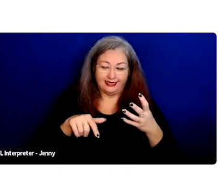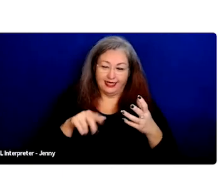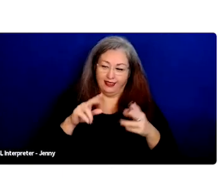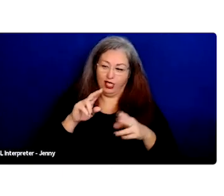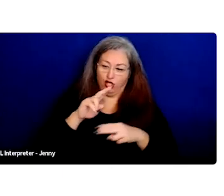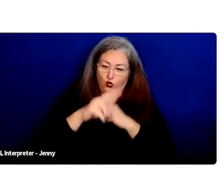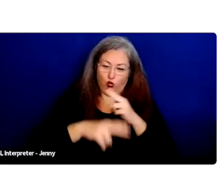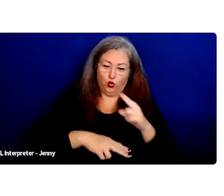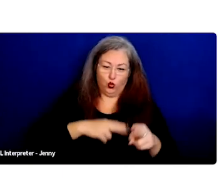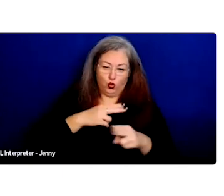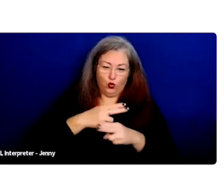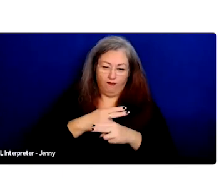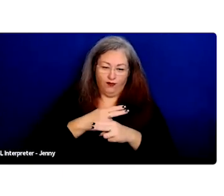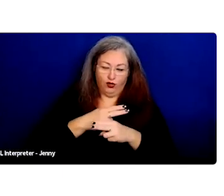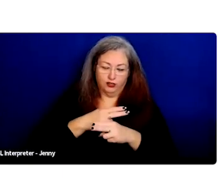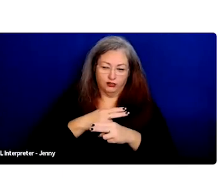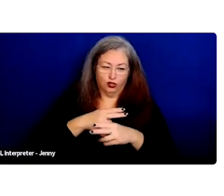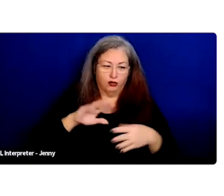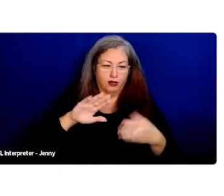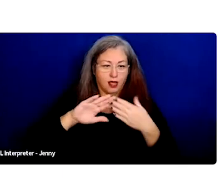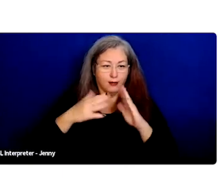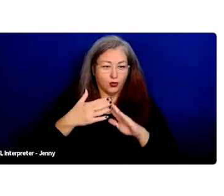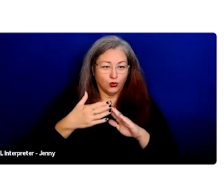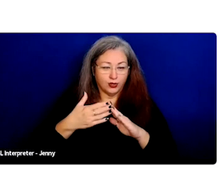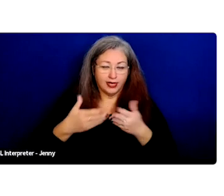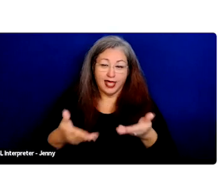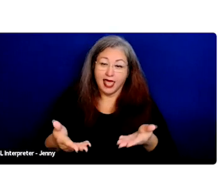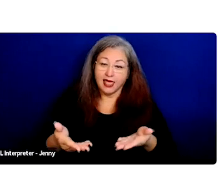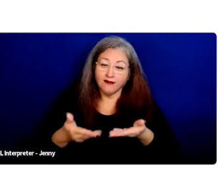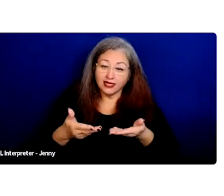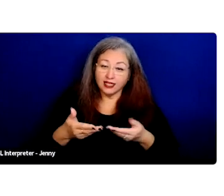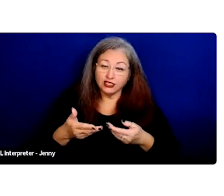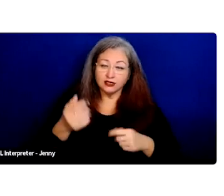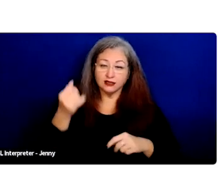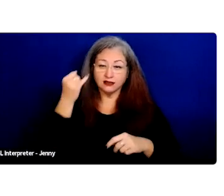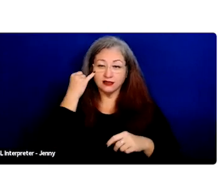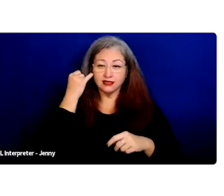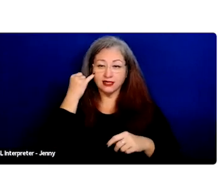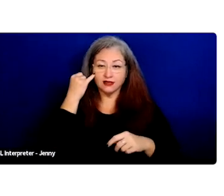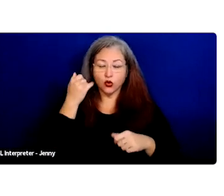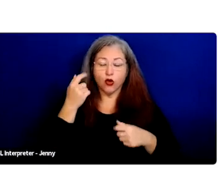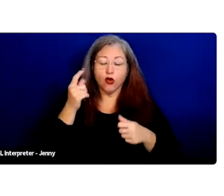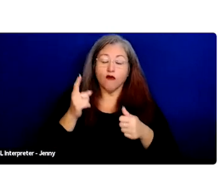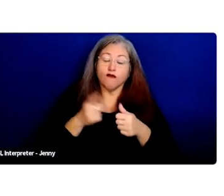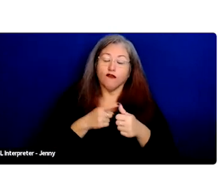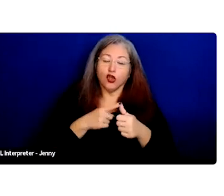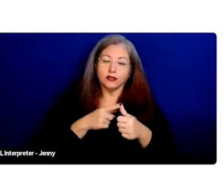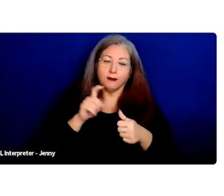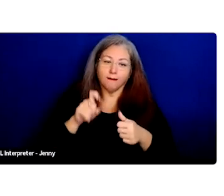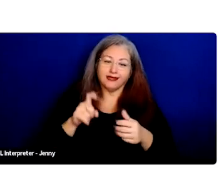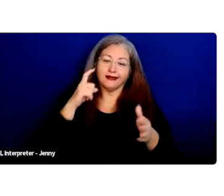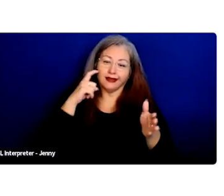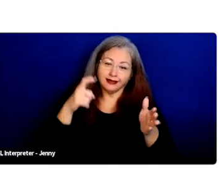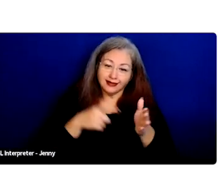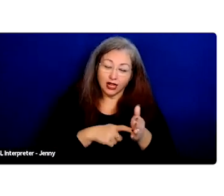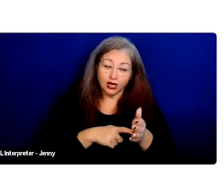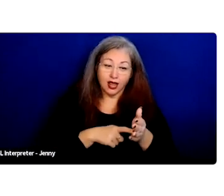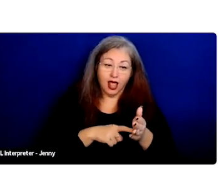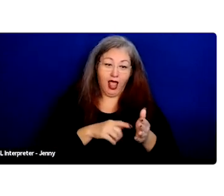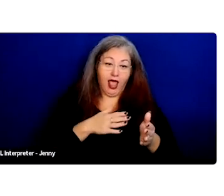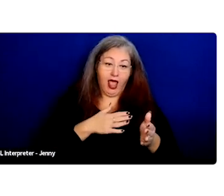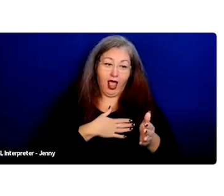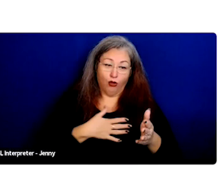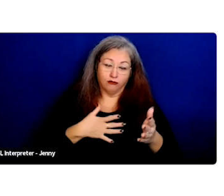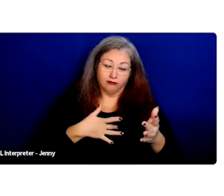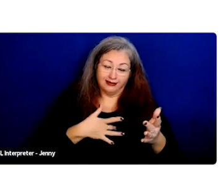universal invitation, a community invitation, if we start with the acknowledgement that the tender parts of ourselves are